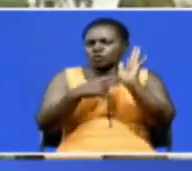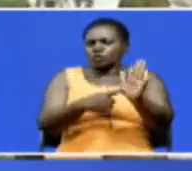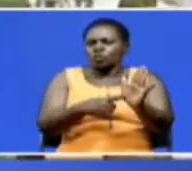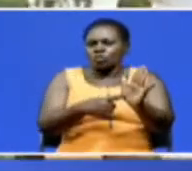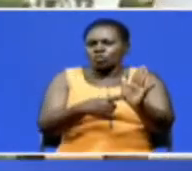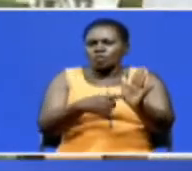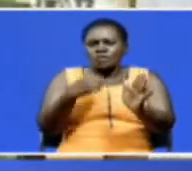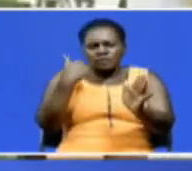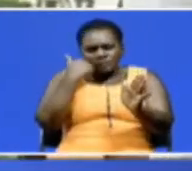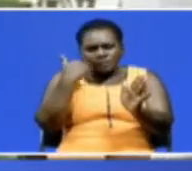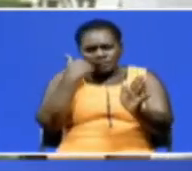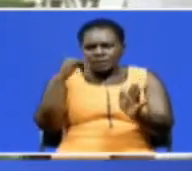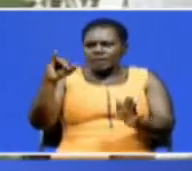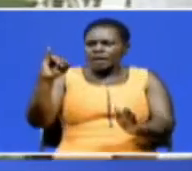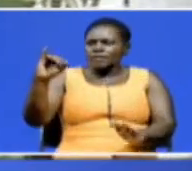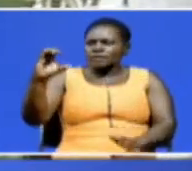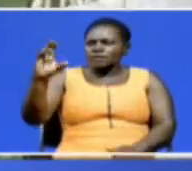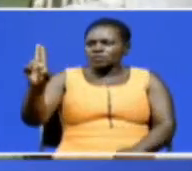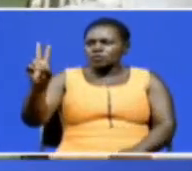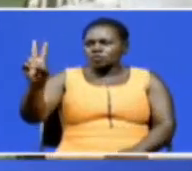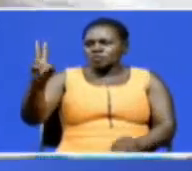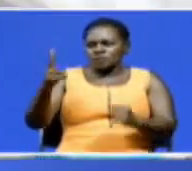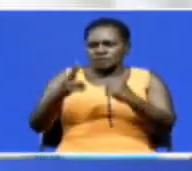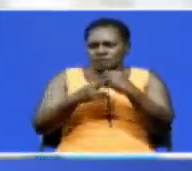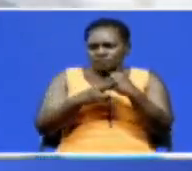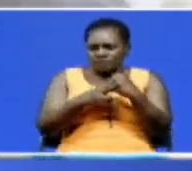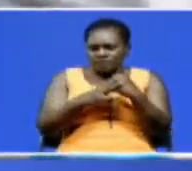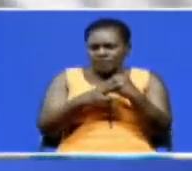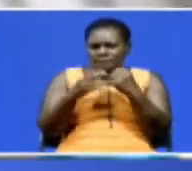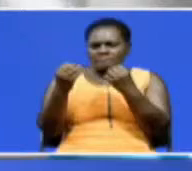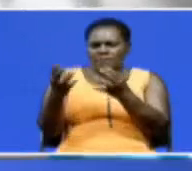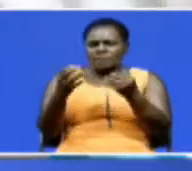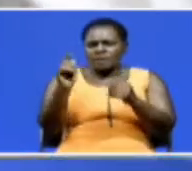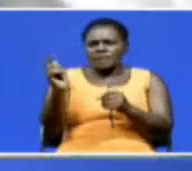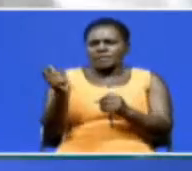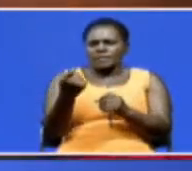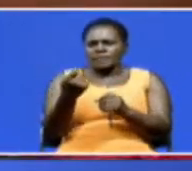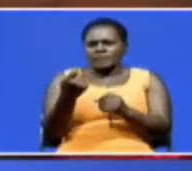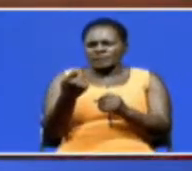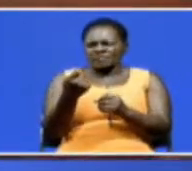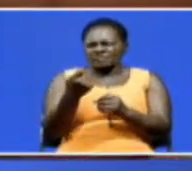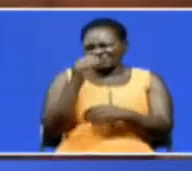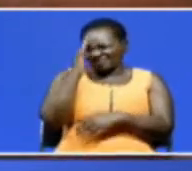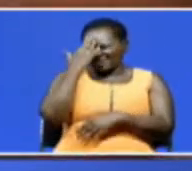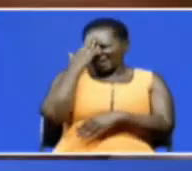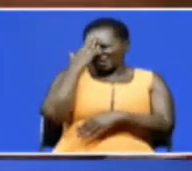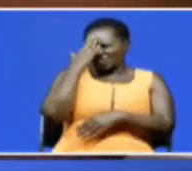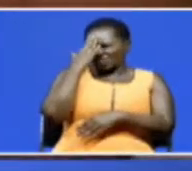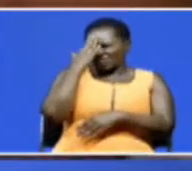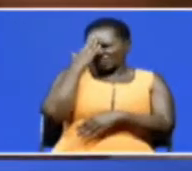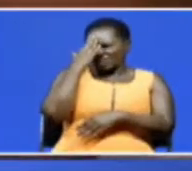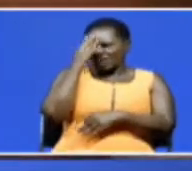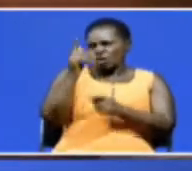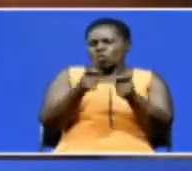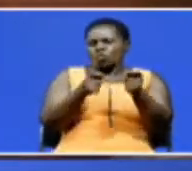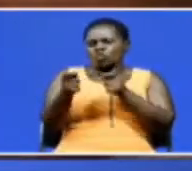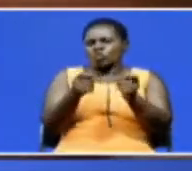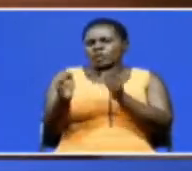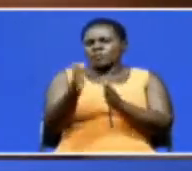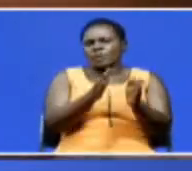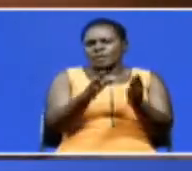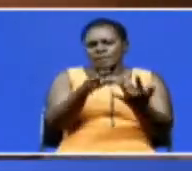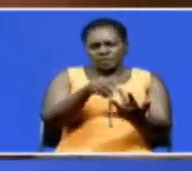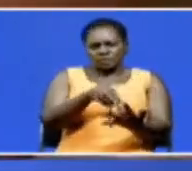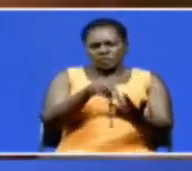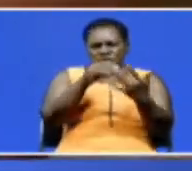number of patients still in ICU stands at 27. Many Kenyans have expressed reservations about containment measures,